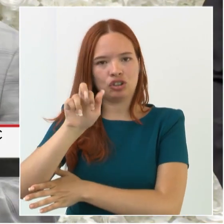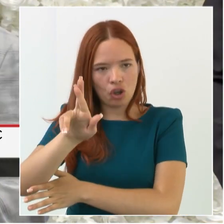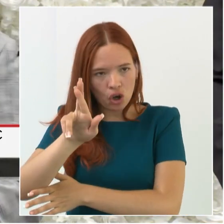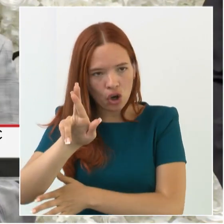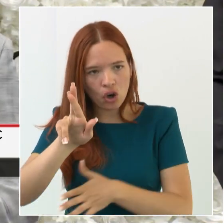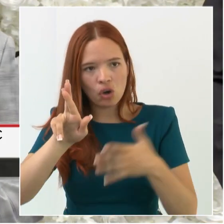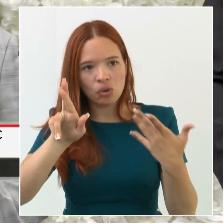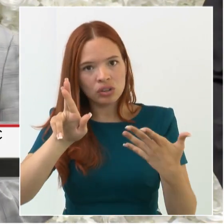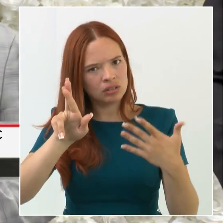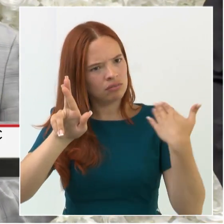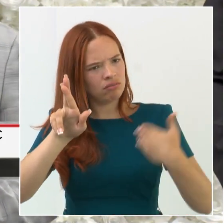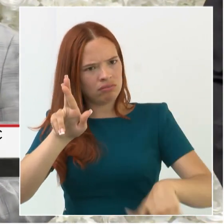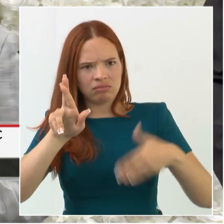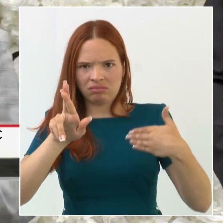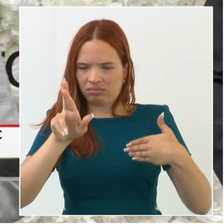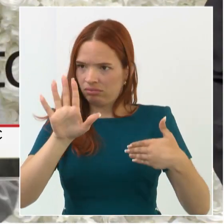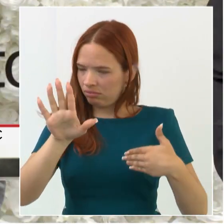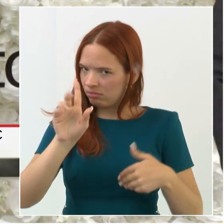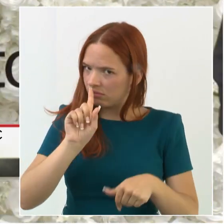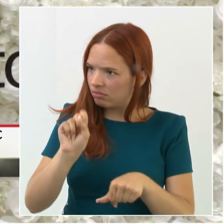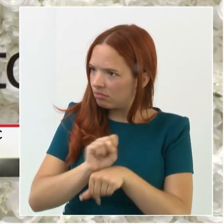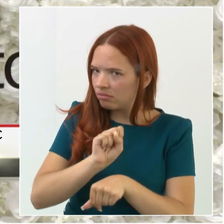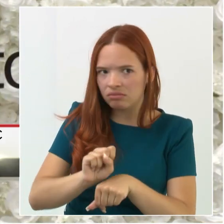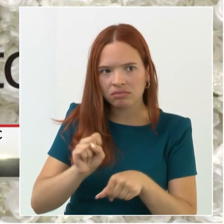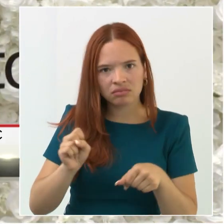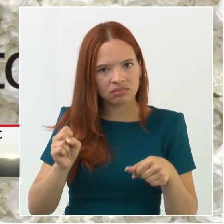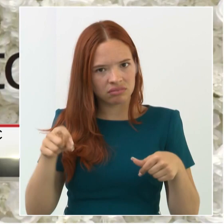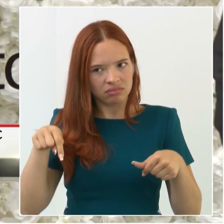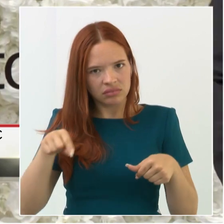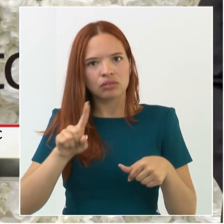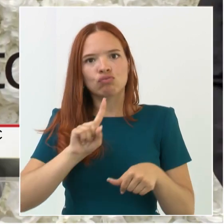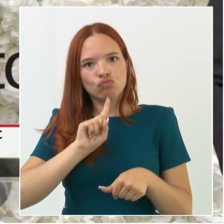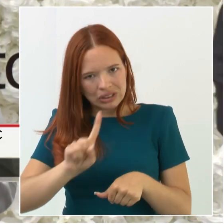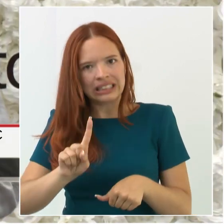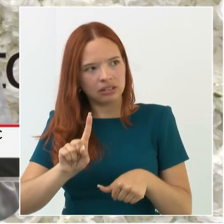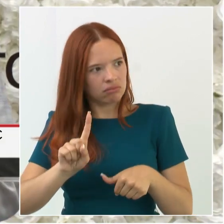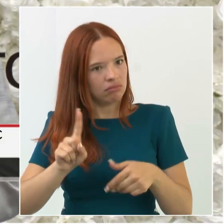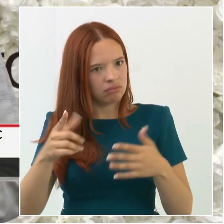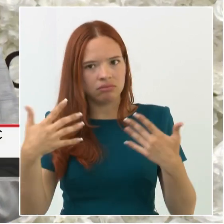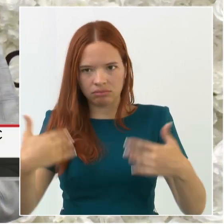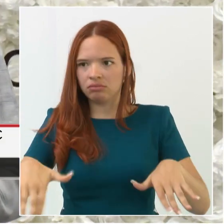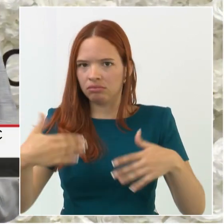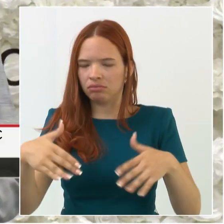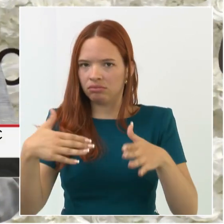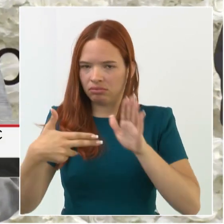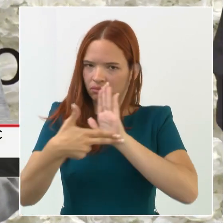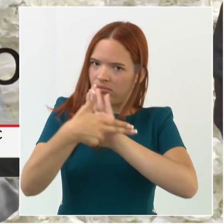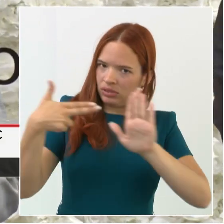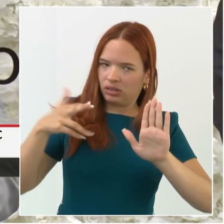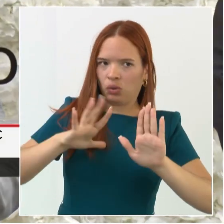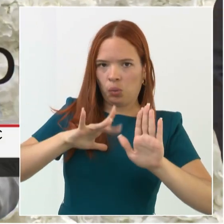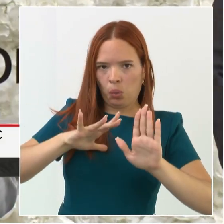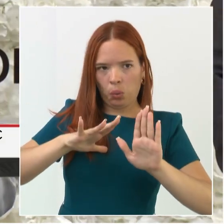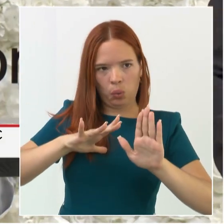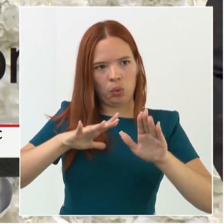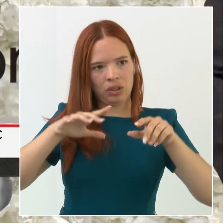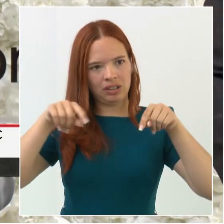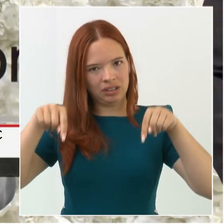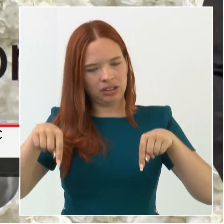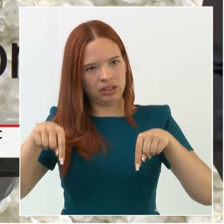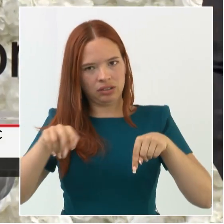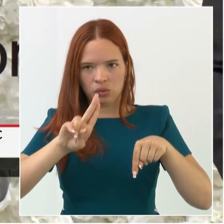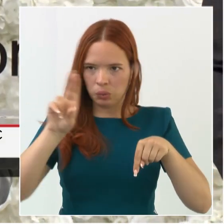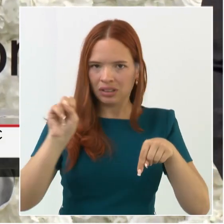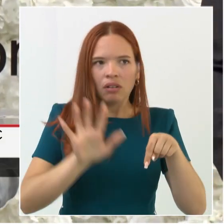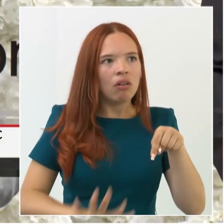brand. Yeah, no problem. As we launch this brand here in the United States, we were faced with a